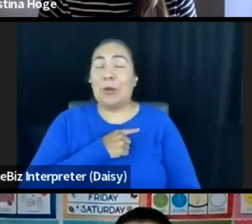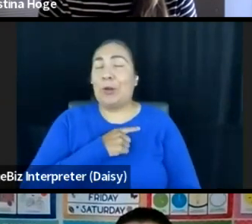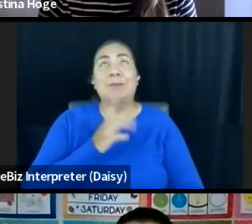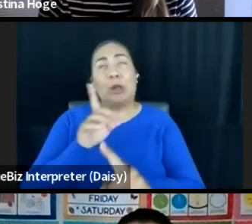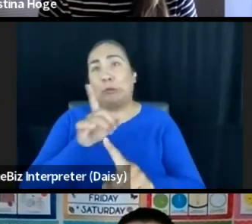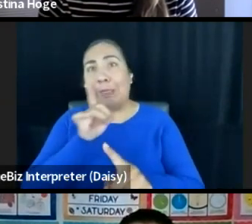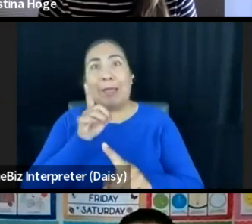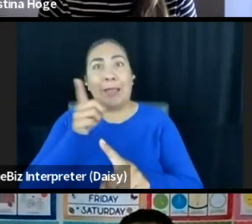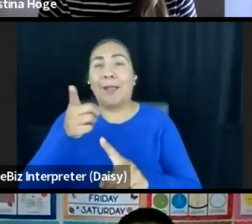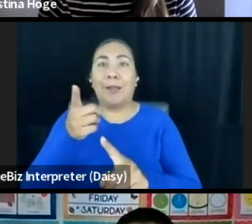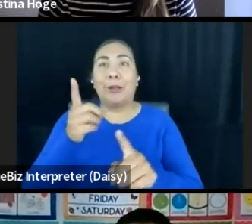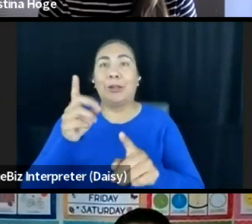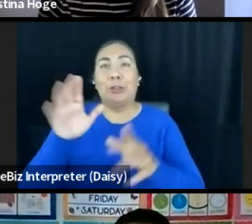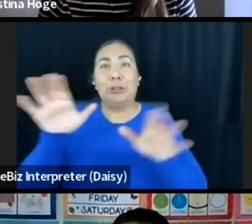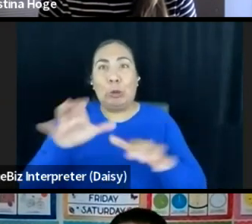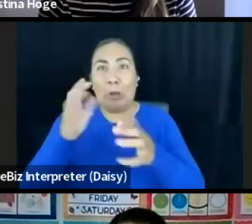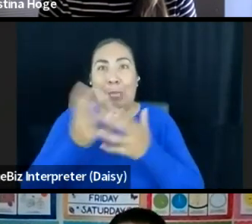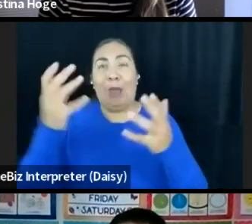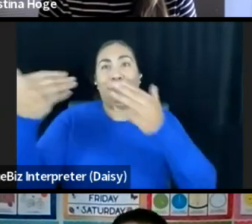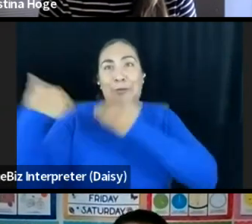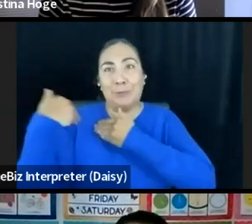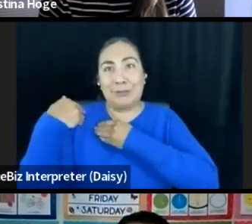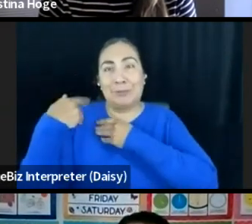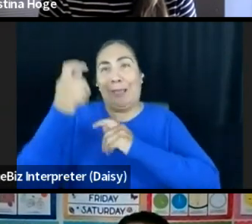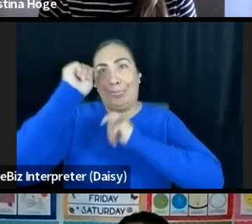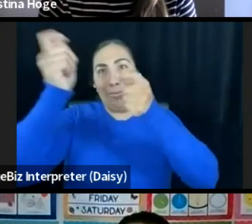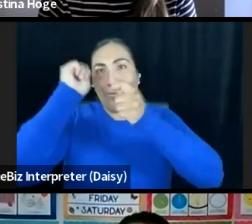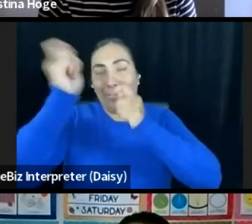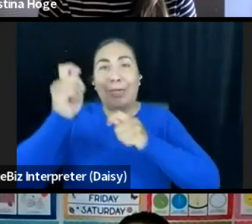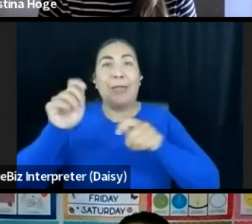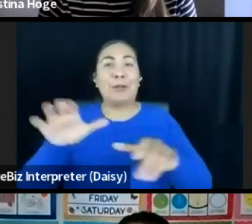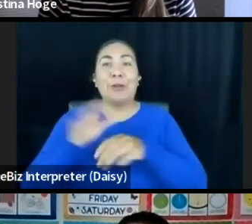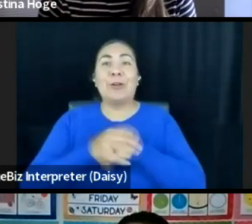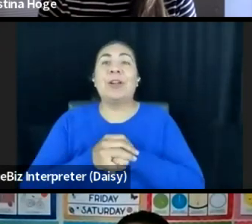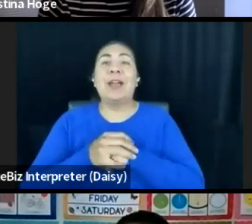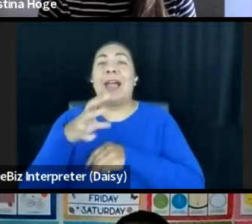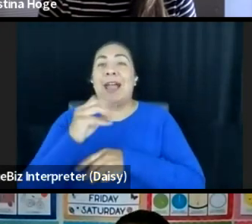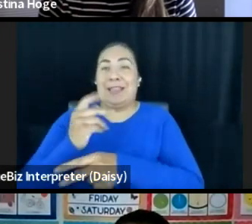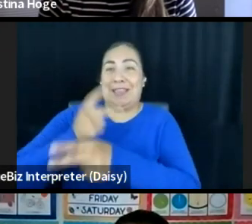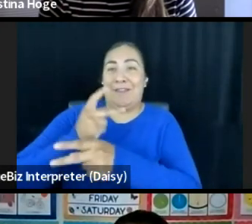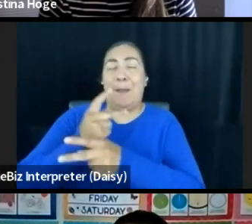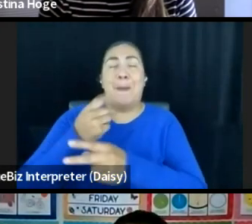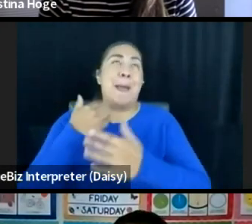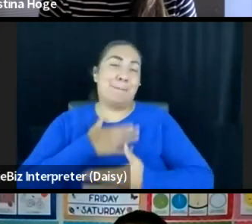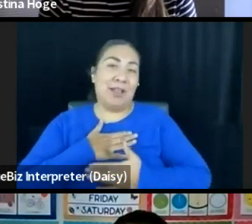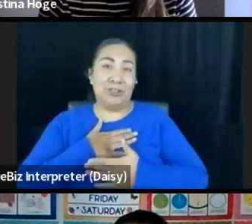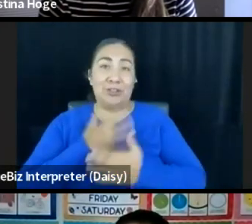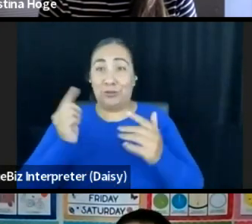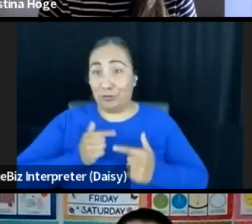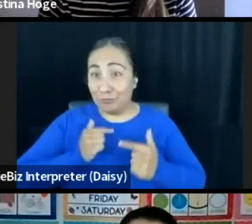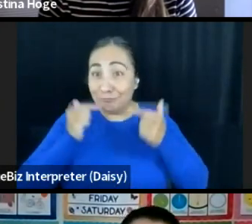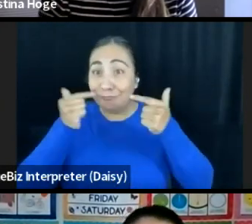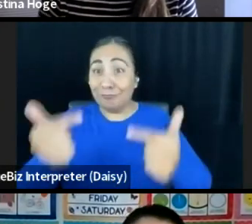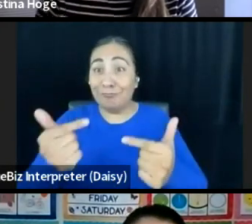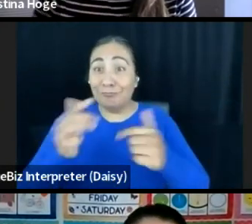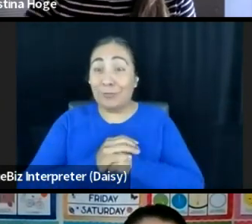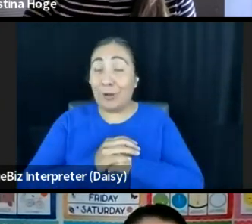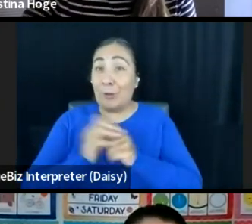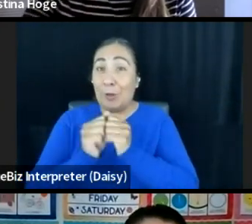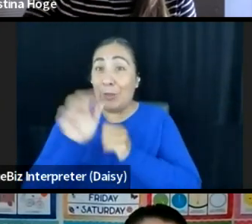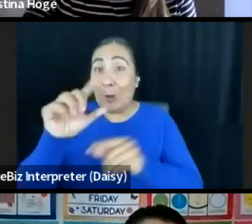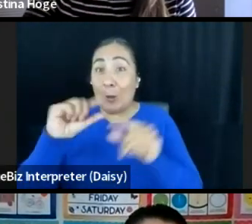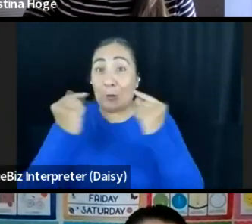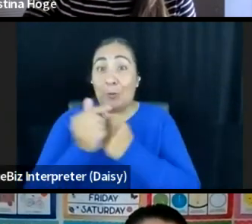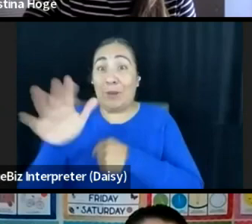caregiving in the space today. Garlia, it's my pleasure for you to fill the space with your group and the work that you've